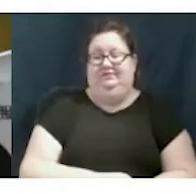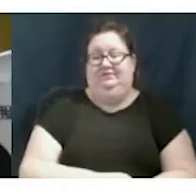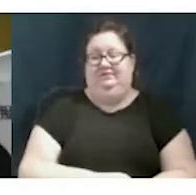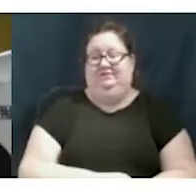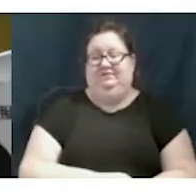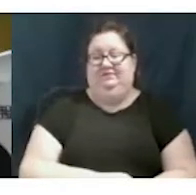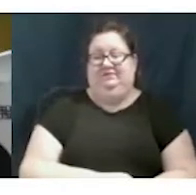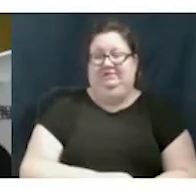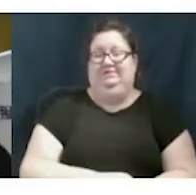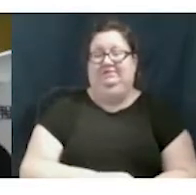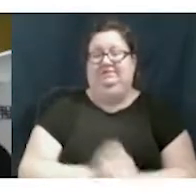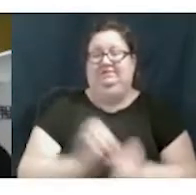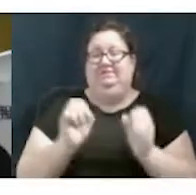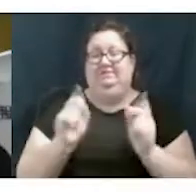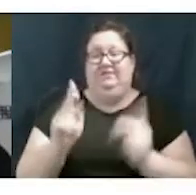All right, what else?